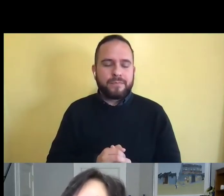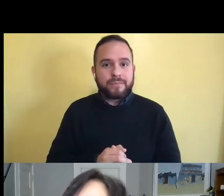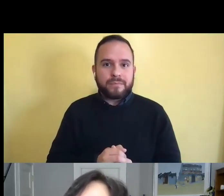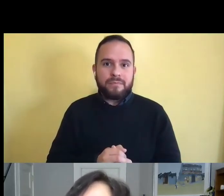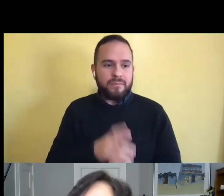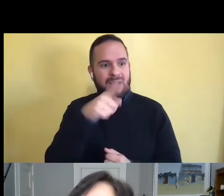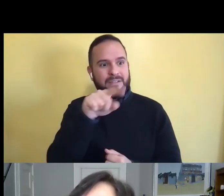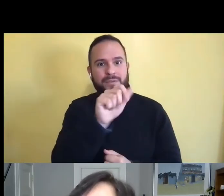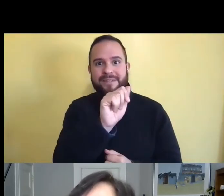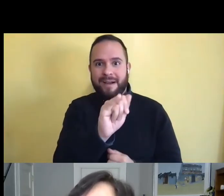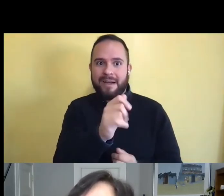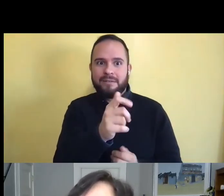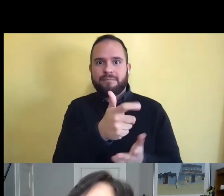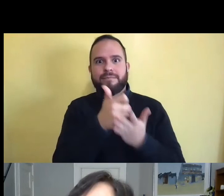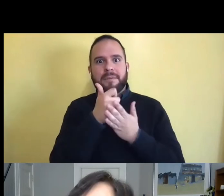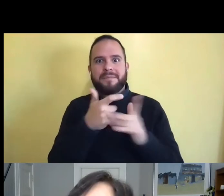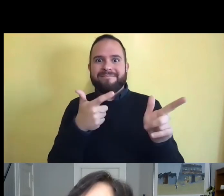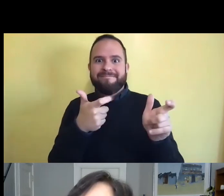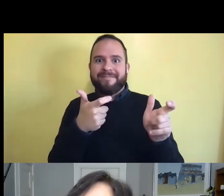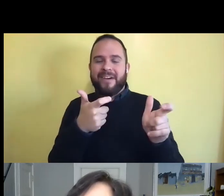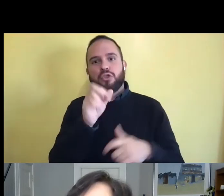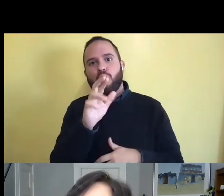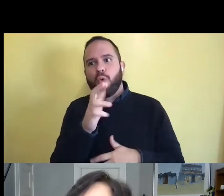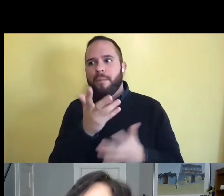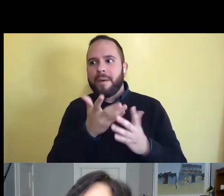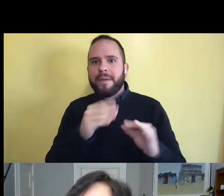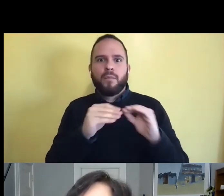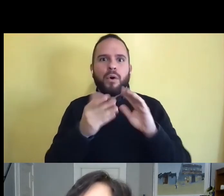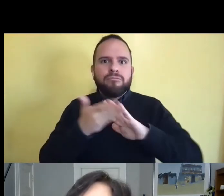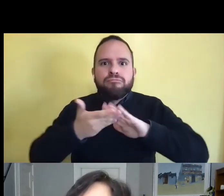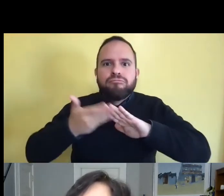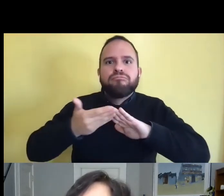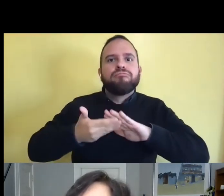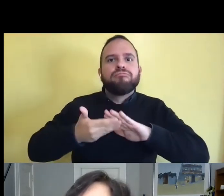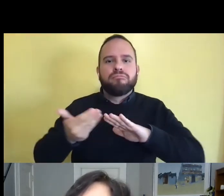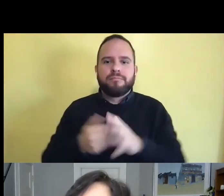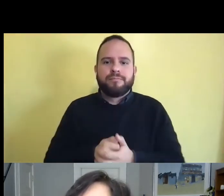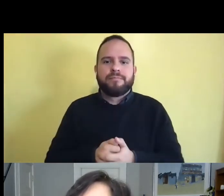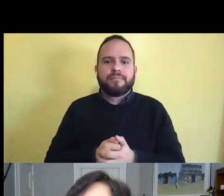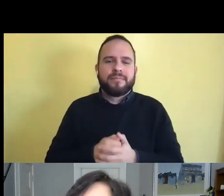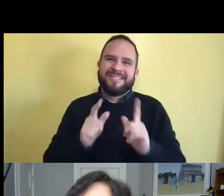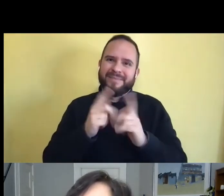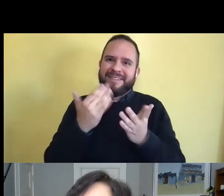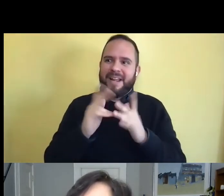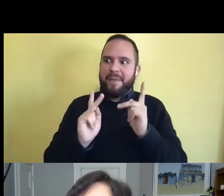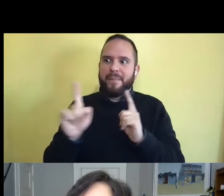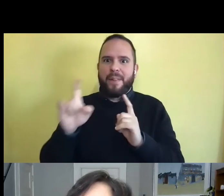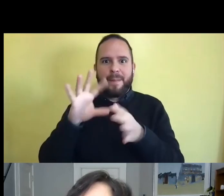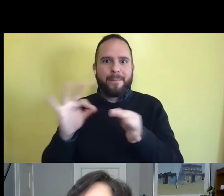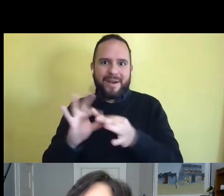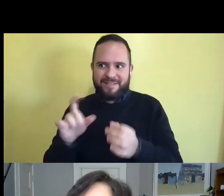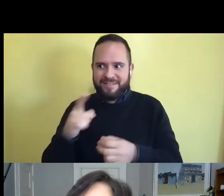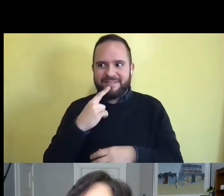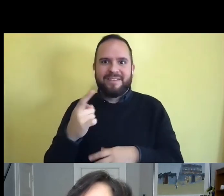greater efficiency. But as people have mentioned, with that speed and efficiency also comes